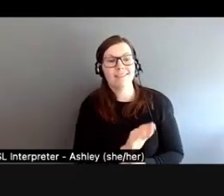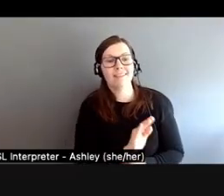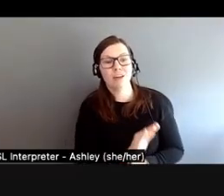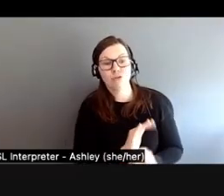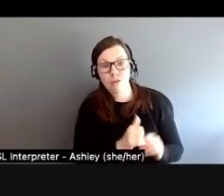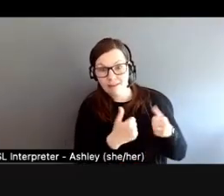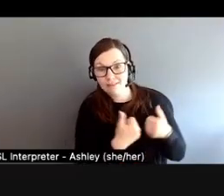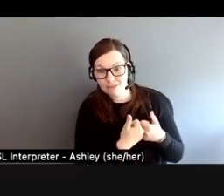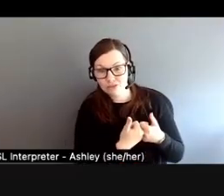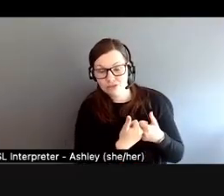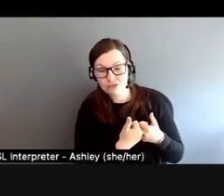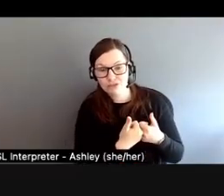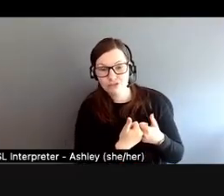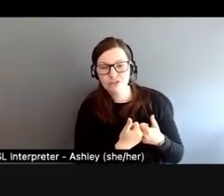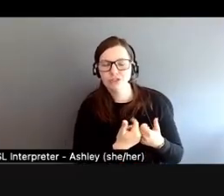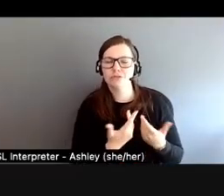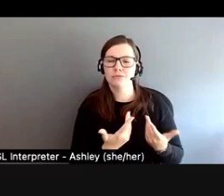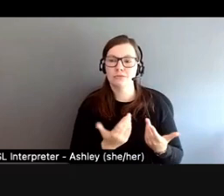how we